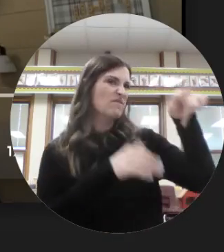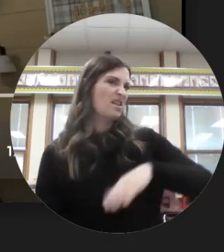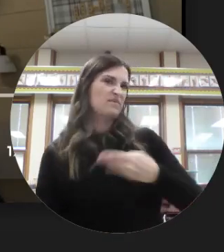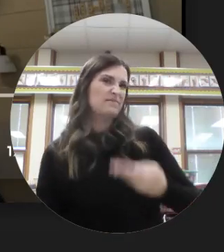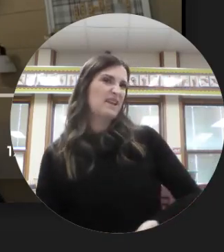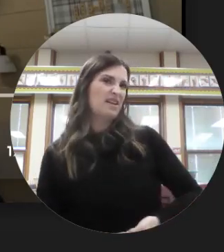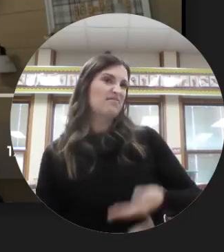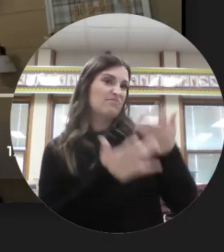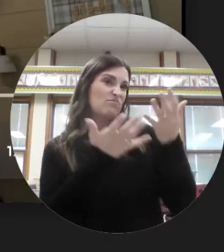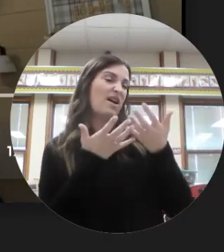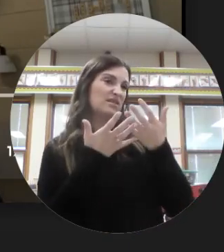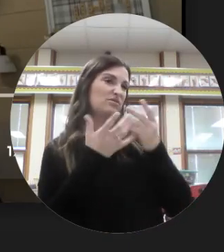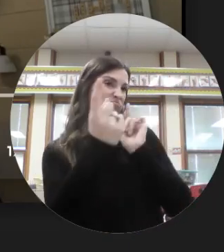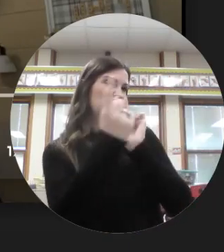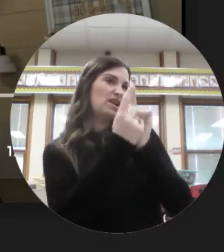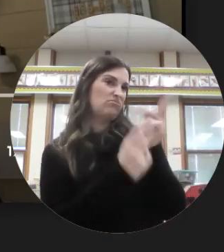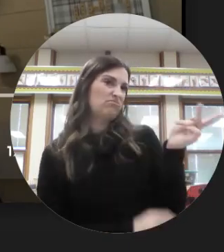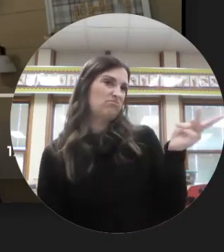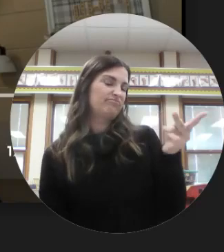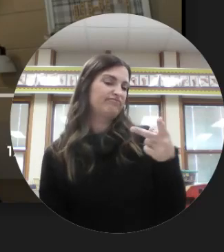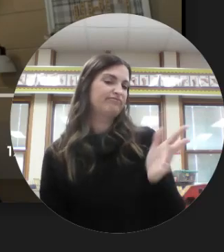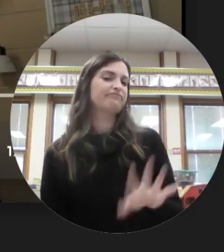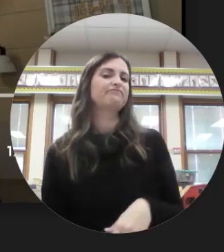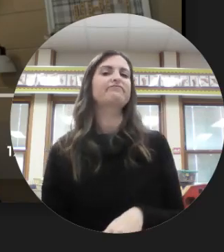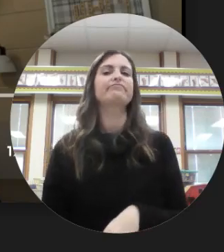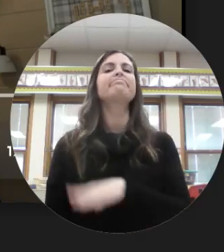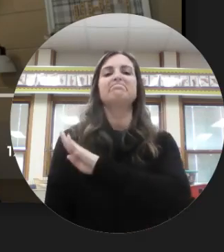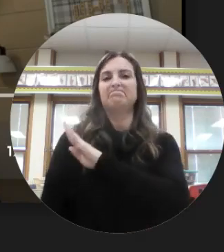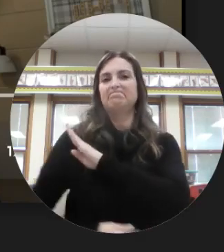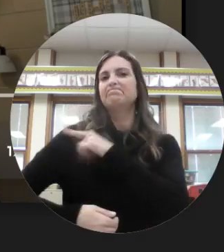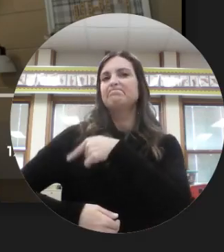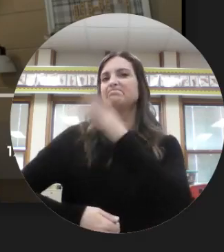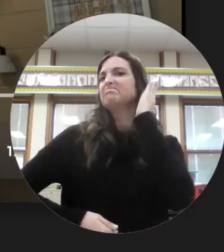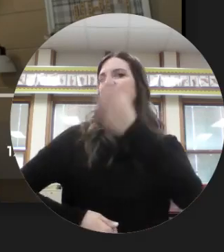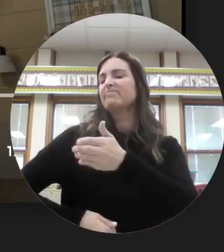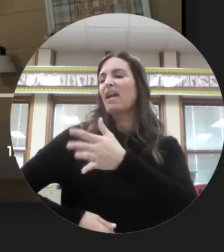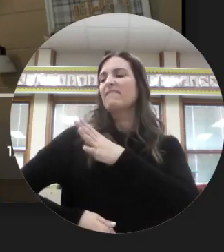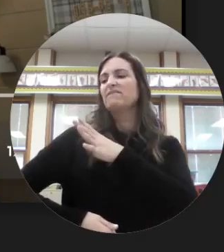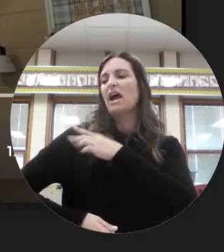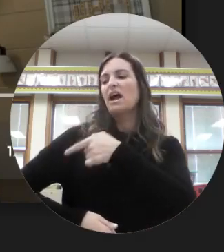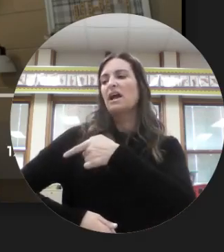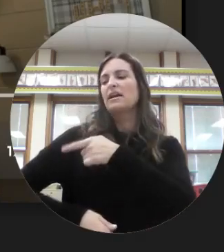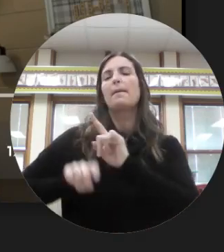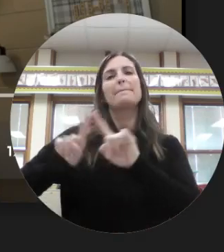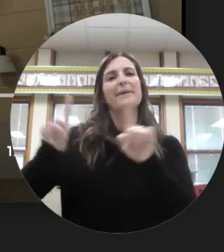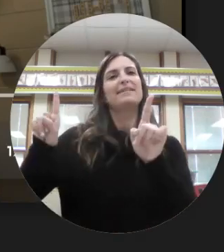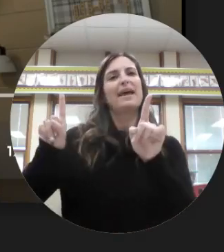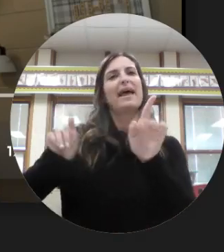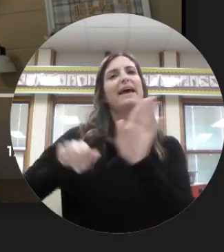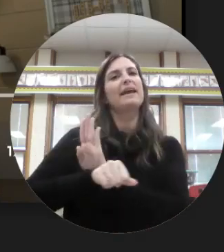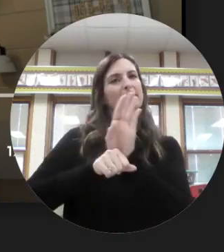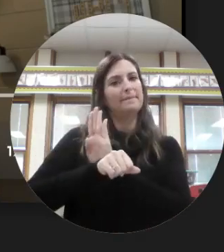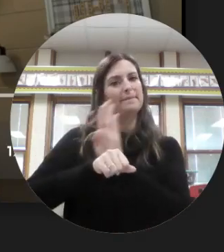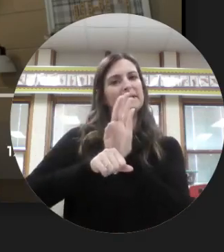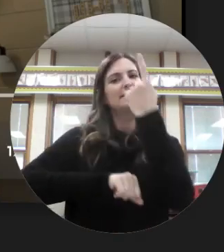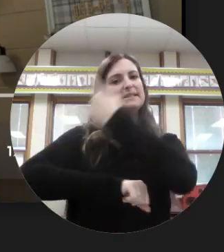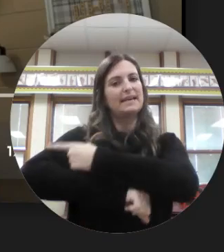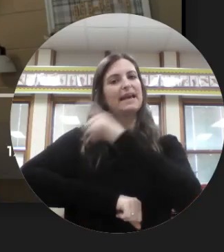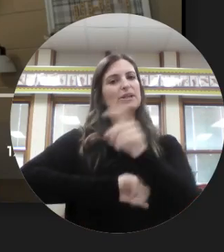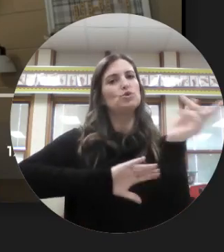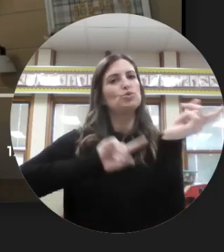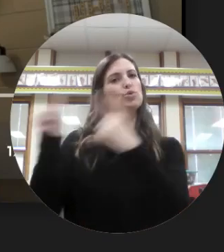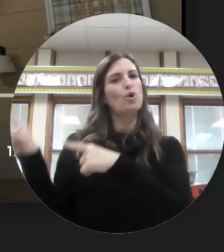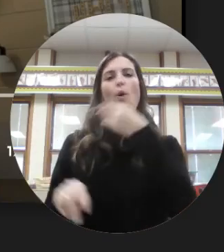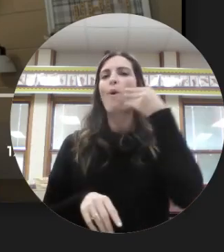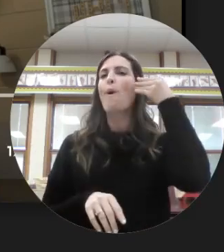he'd like to hear how we first met." "Brightbill will be fine," said Roz, using a friendly voice, "but we have had a very busy day and we should go home. It was